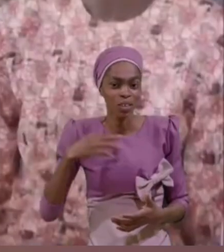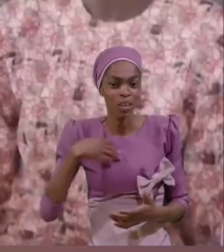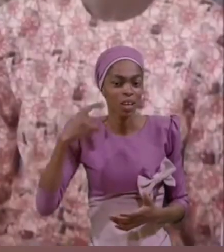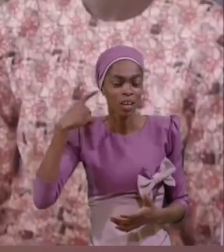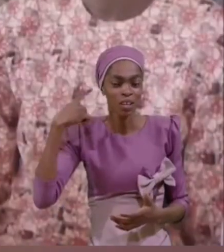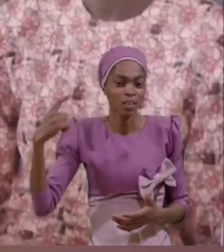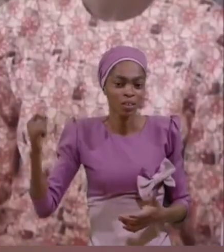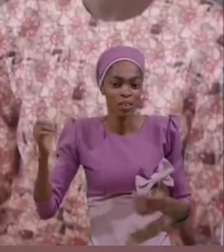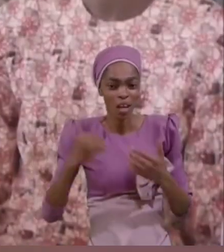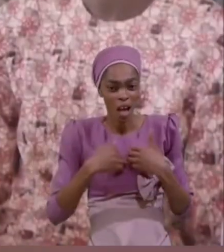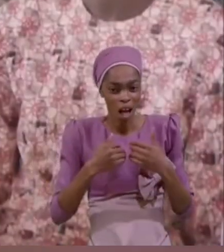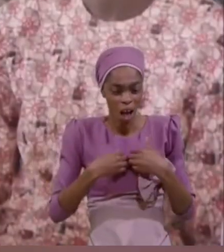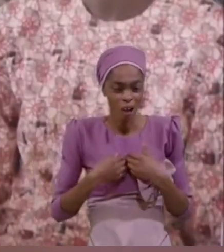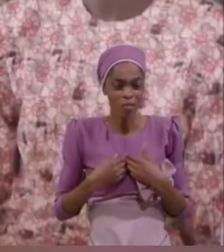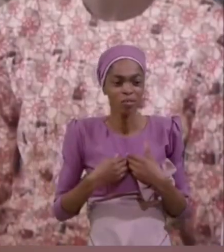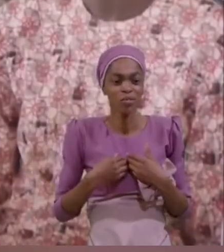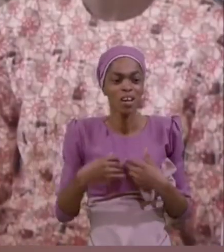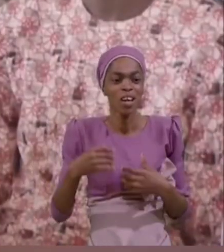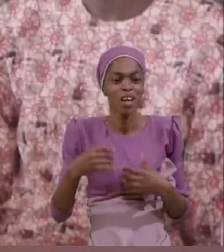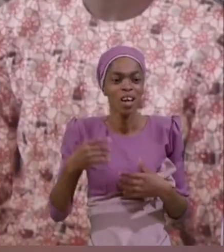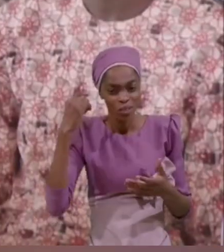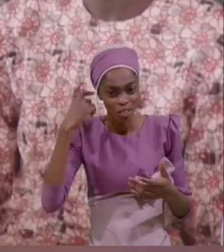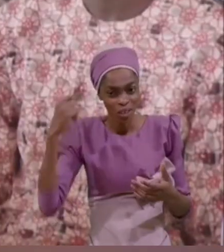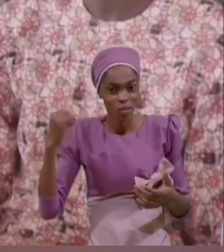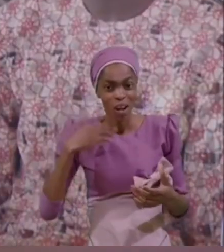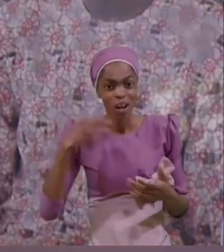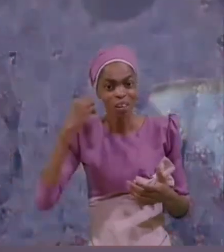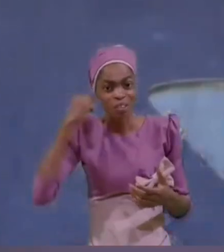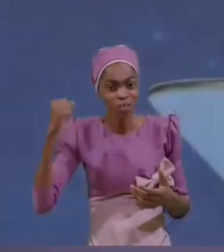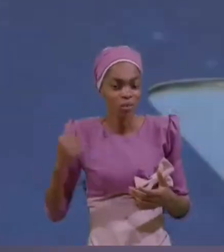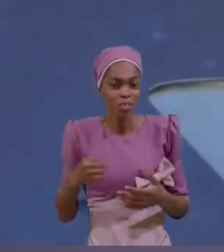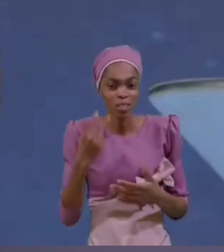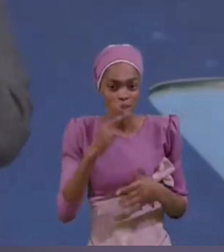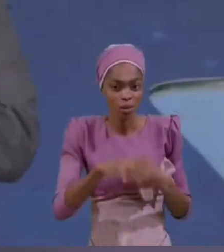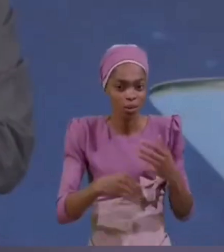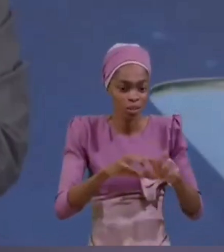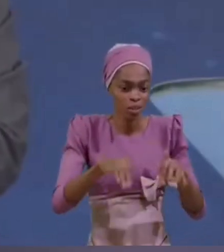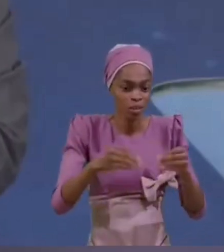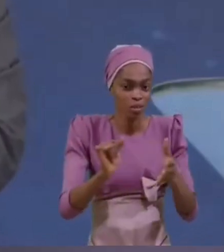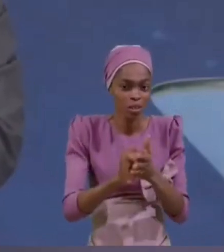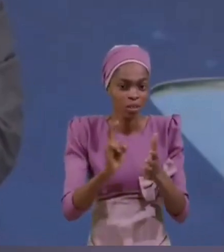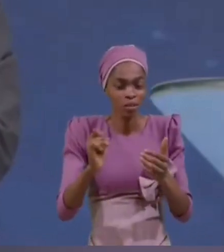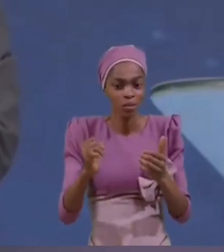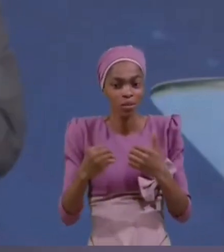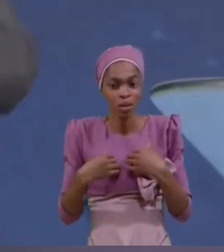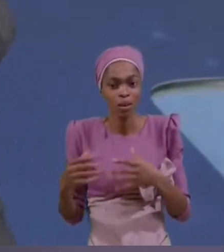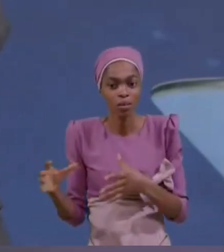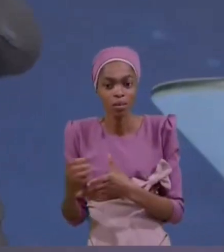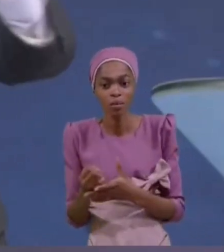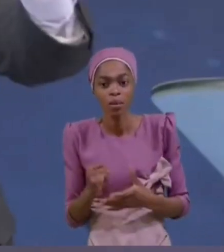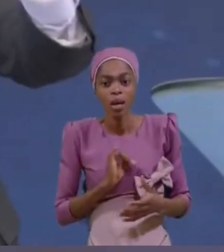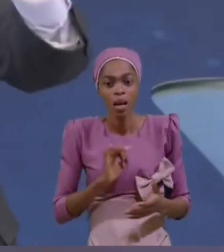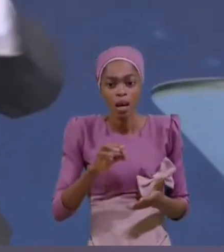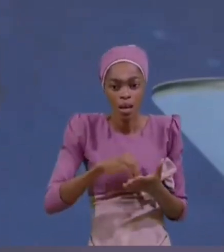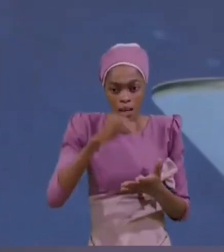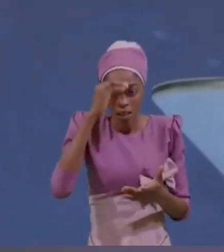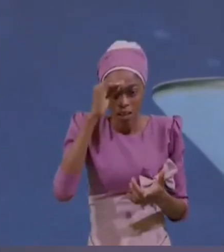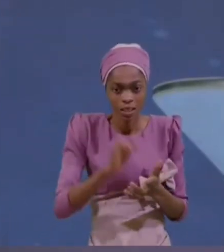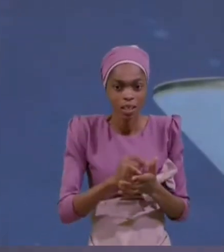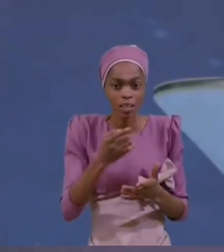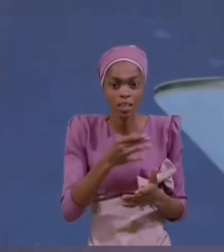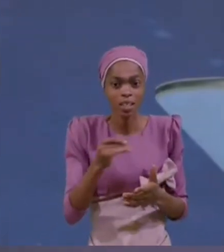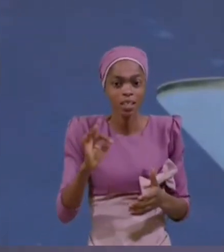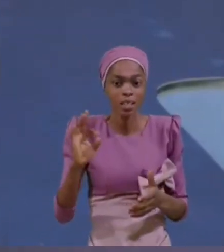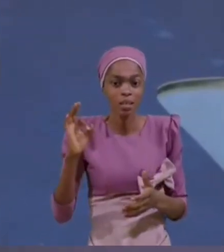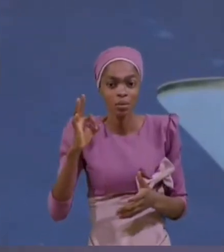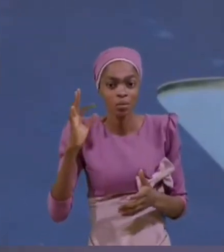and gold. I learned of a preacher somewhere who were having